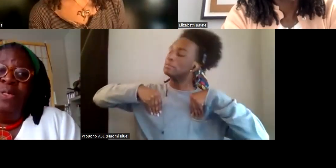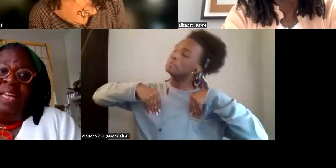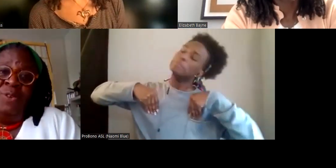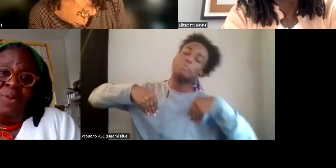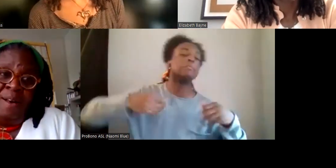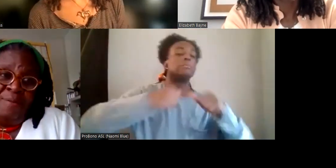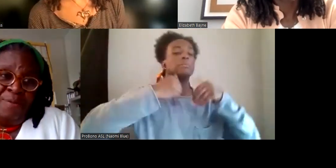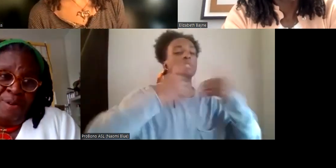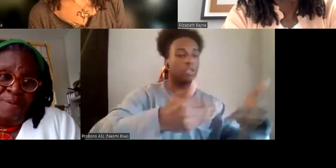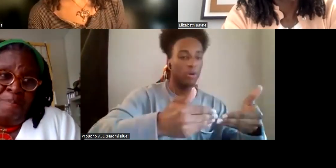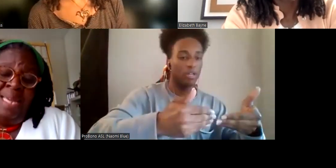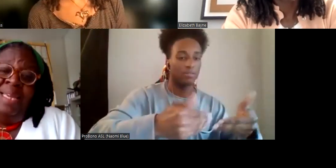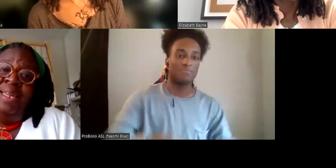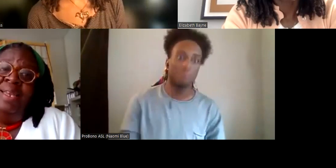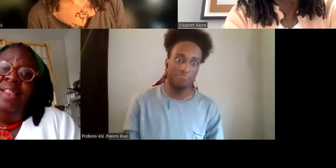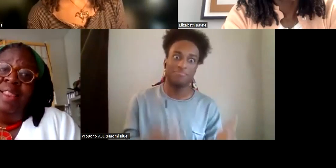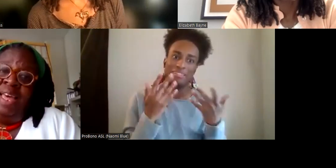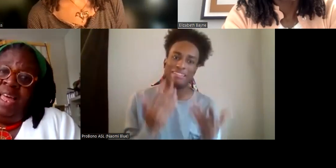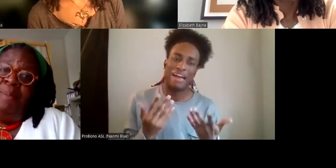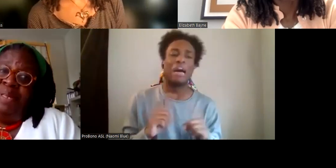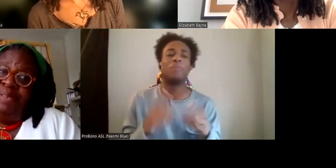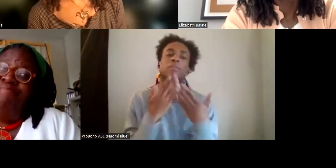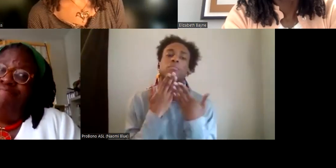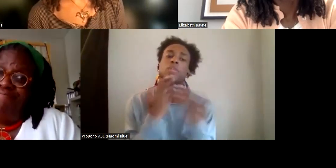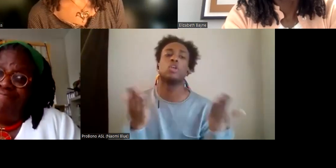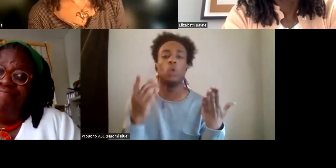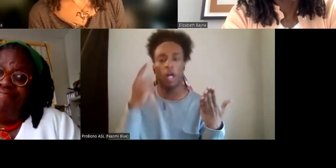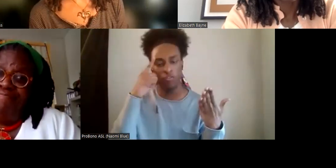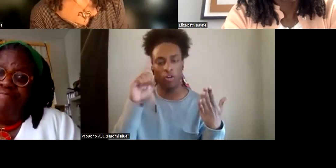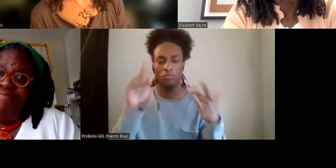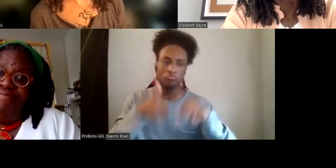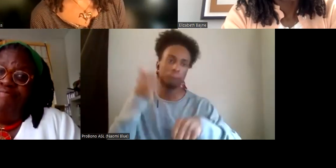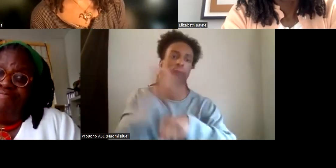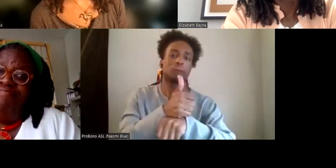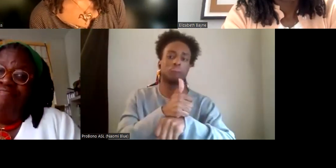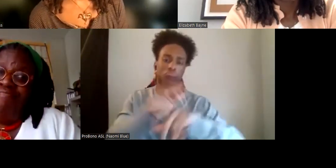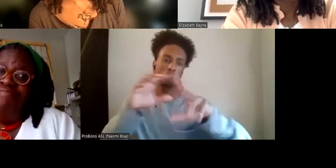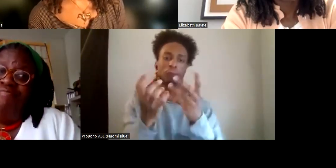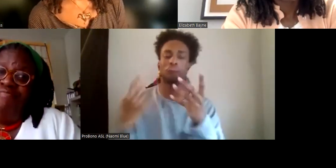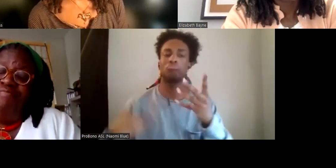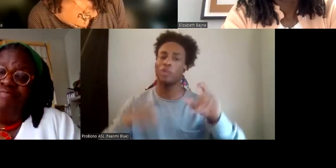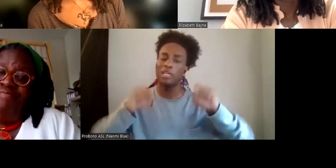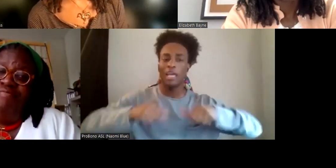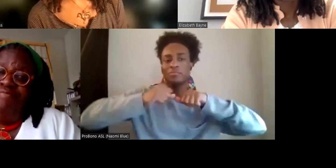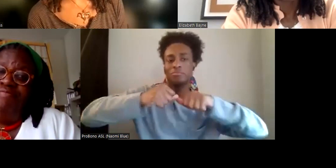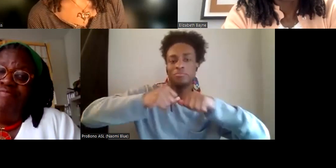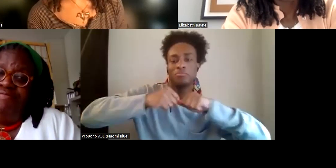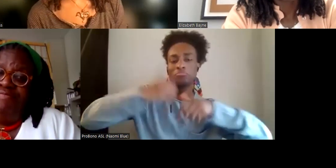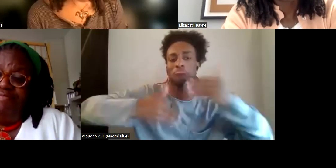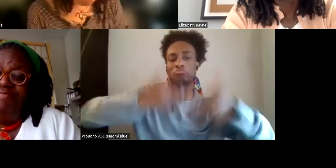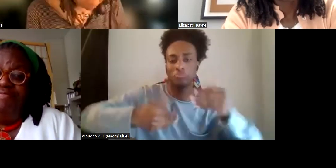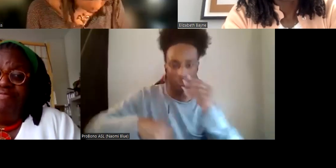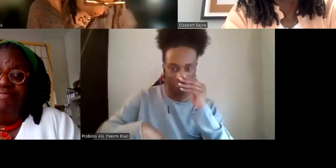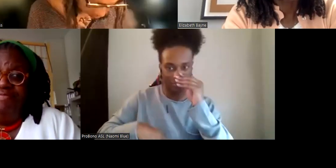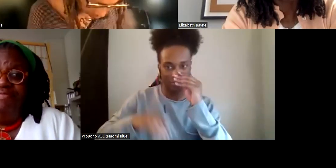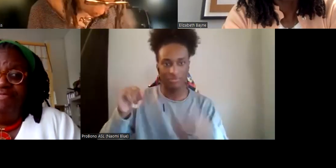but thank you all for making that happen. That's one of the things. Oh, I'm sorry, that I